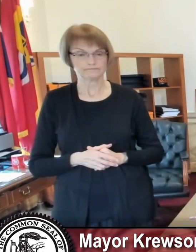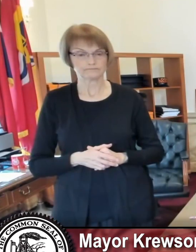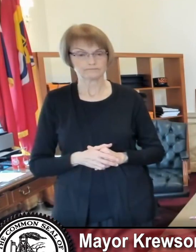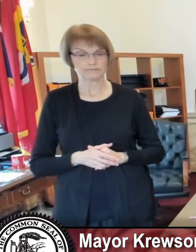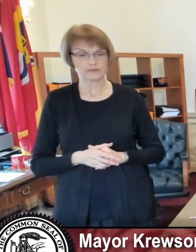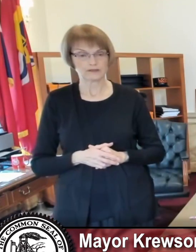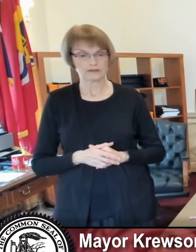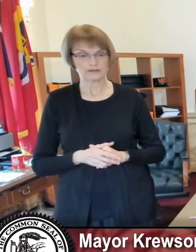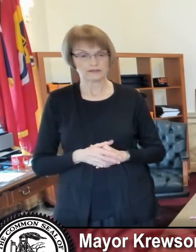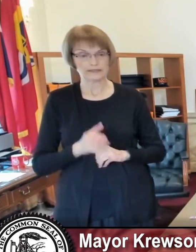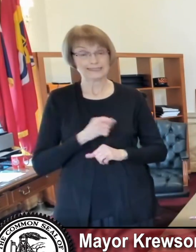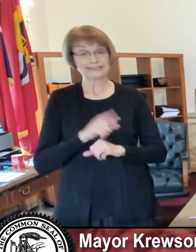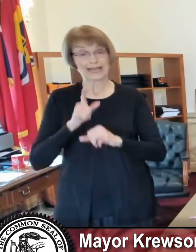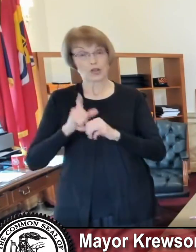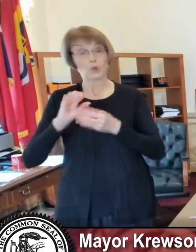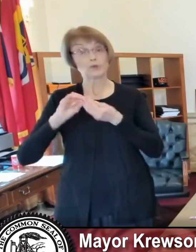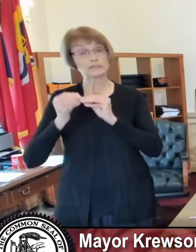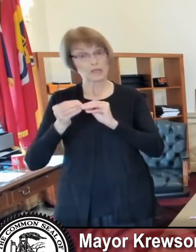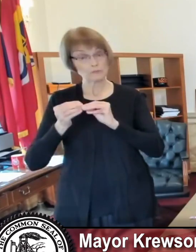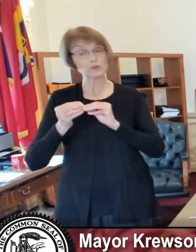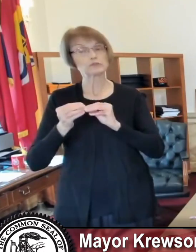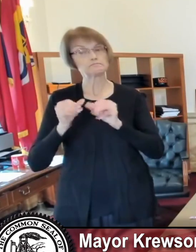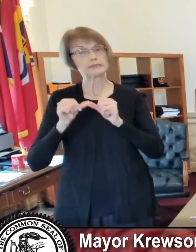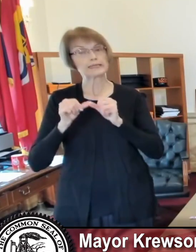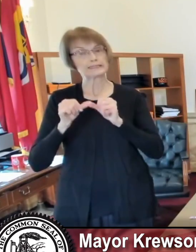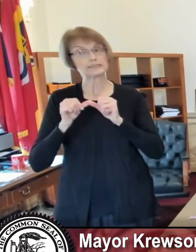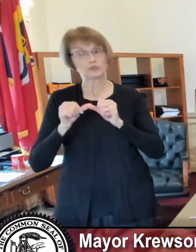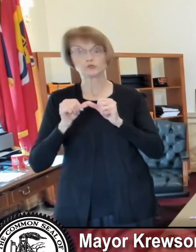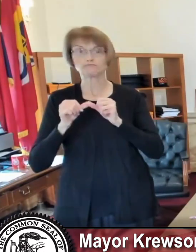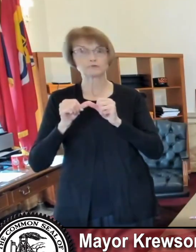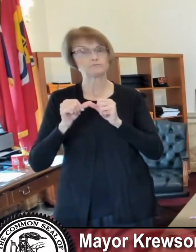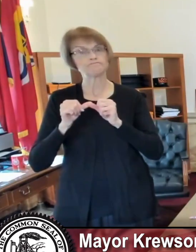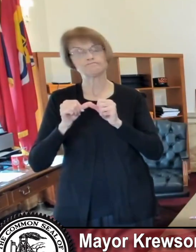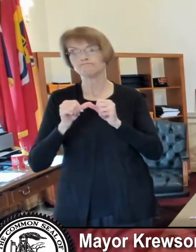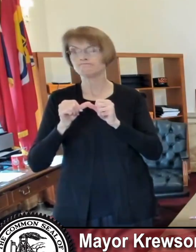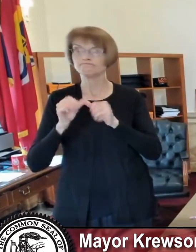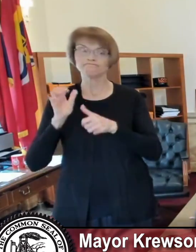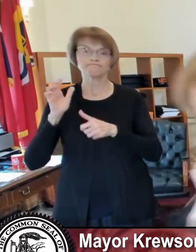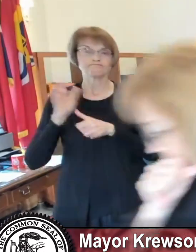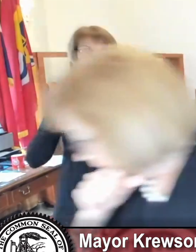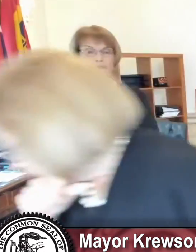St. Louis numbers continue to be the best in the region.